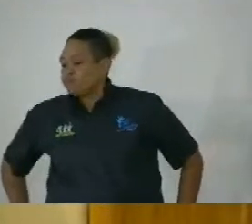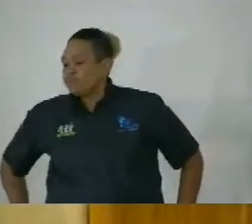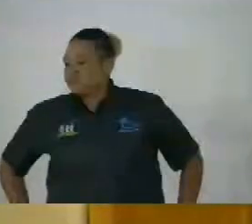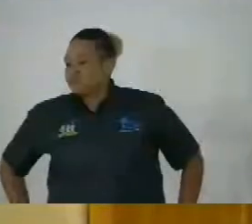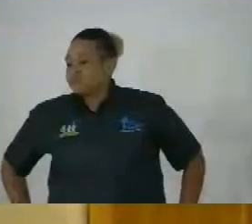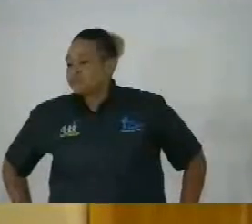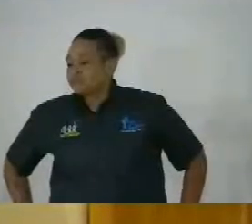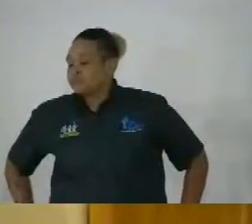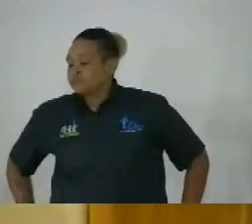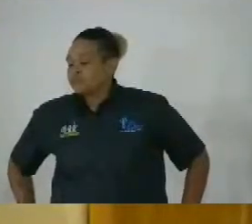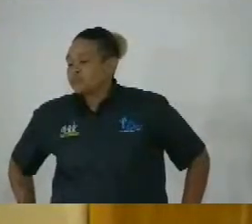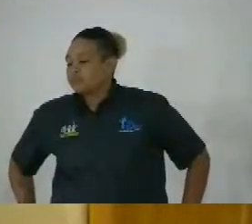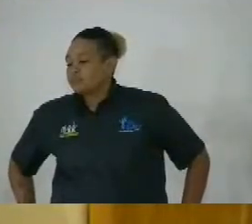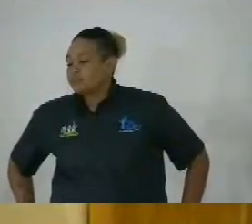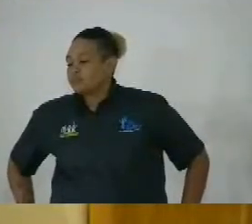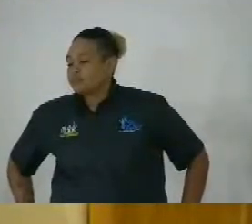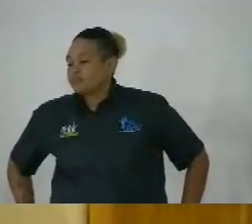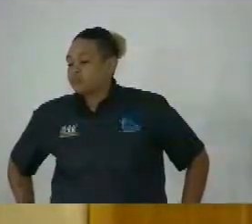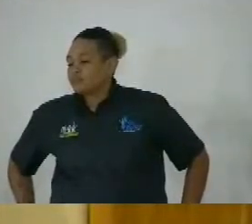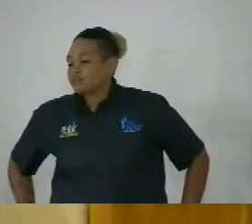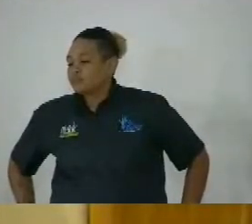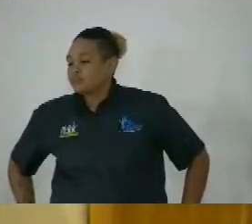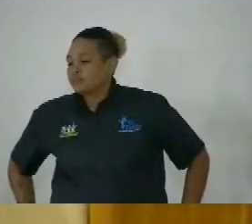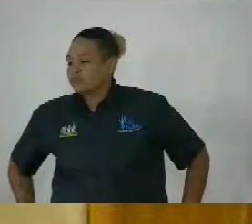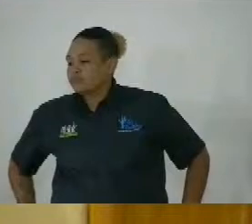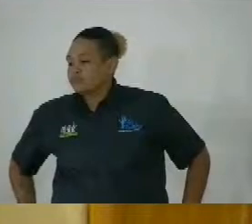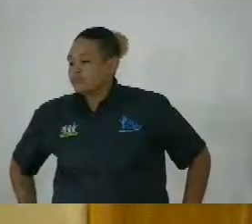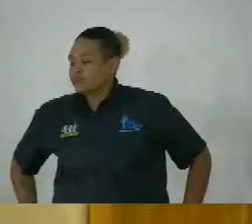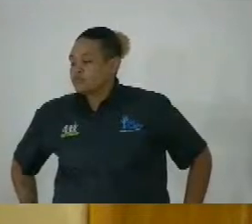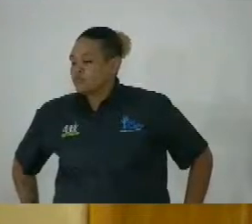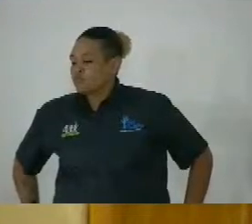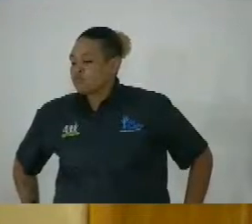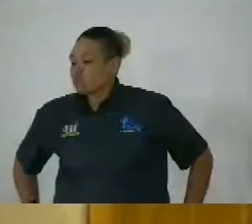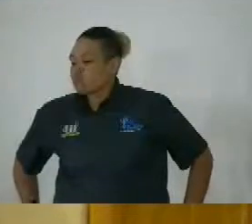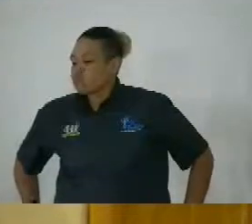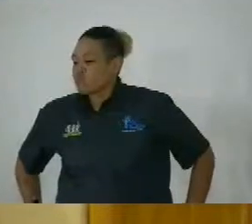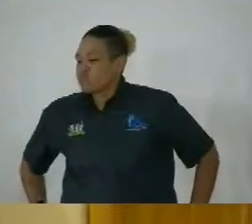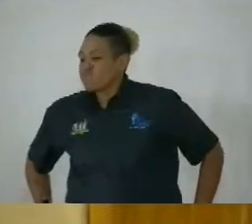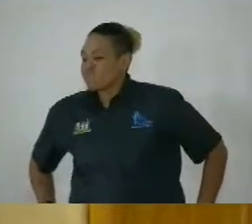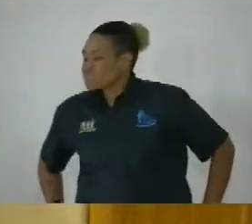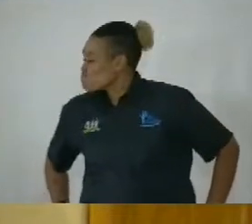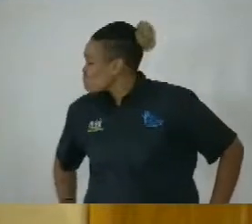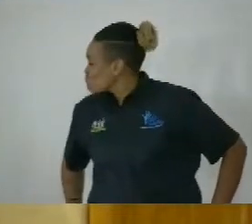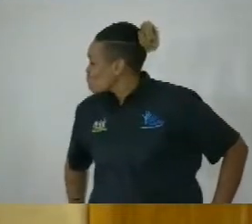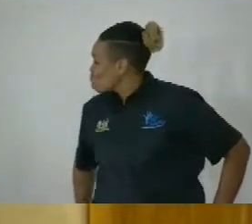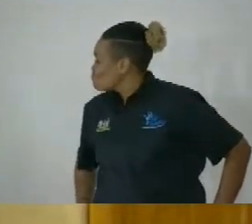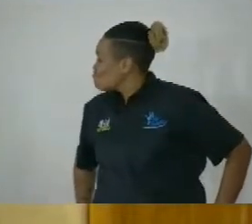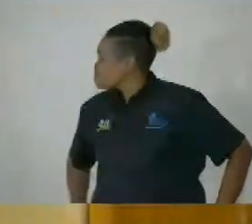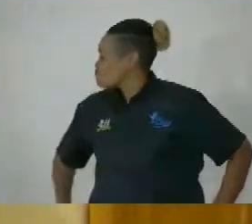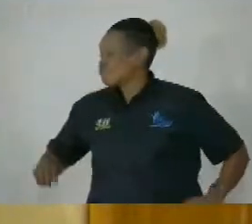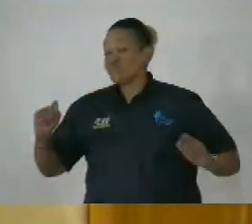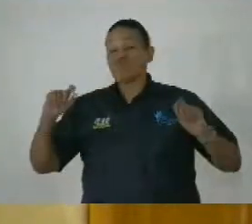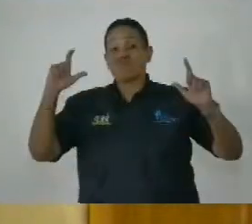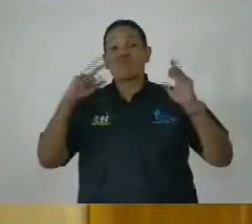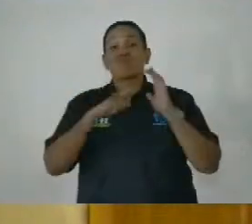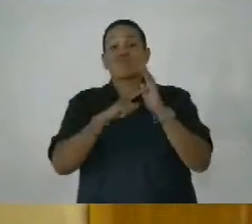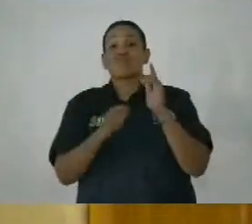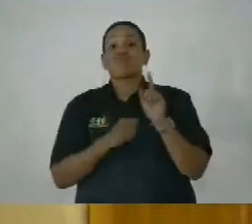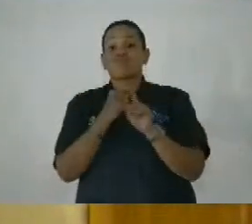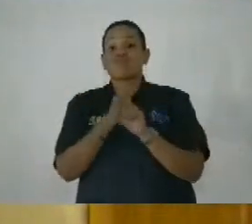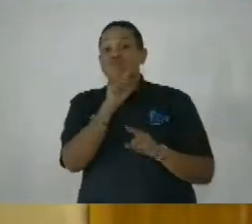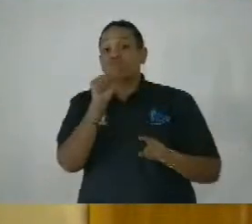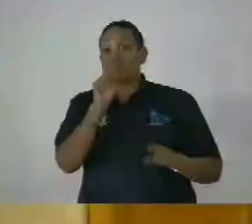on the graph, which shows the impact of the zones of special operation, which has been criticized from time to time.